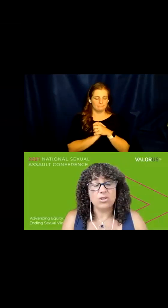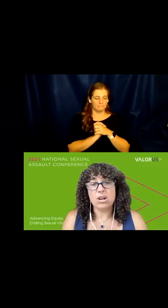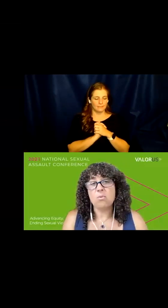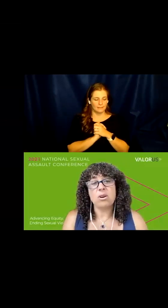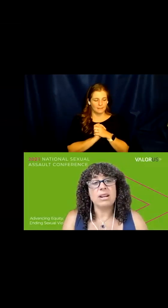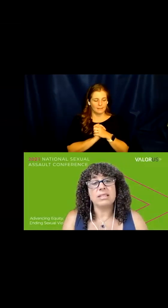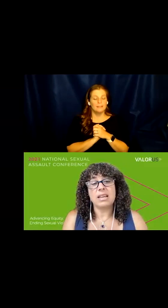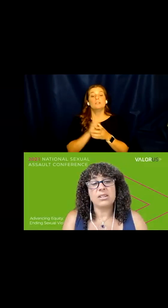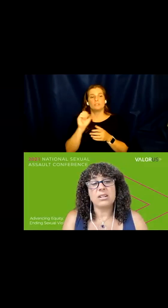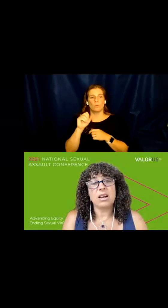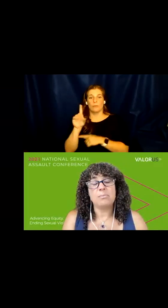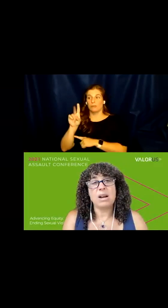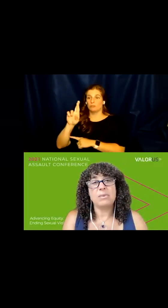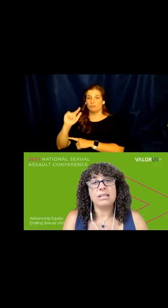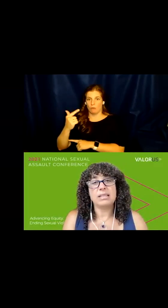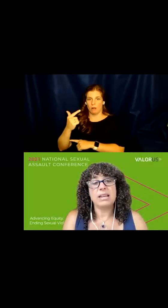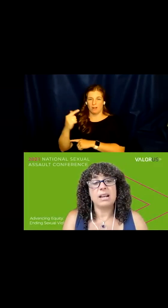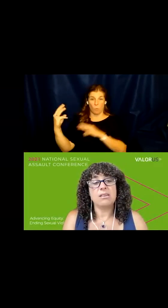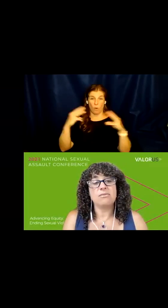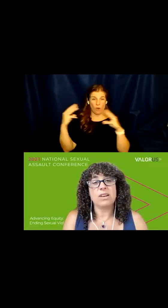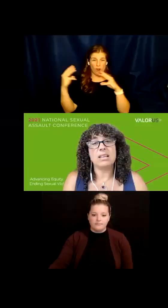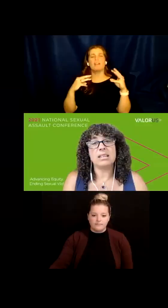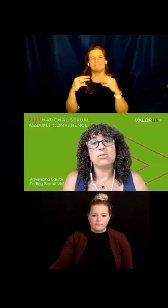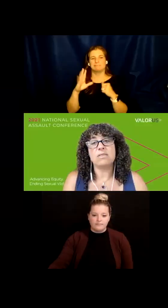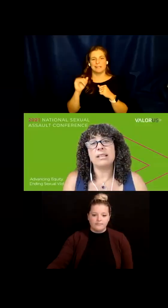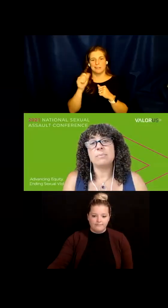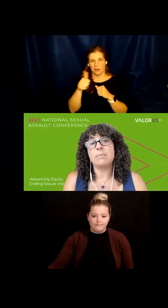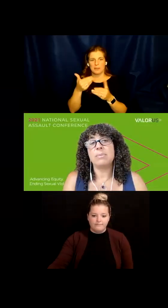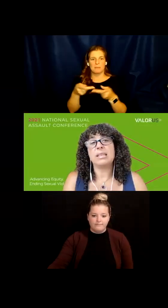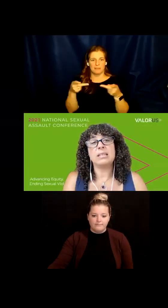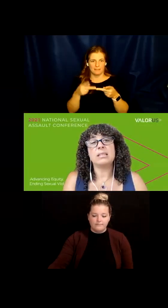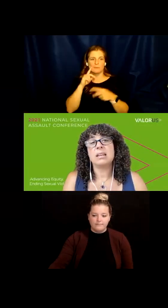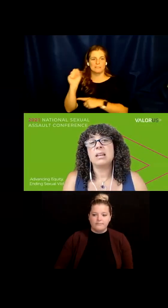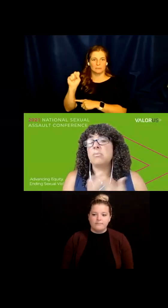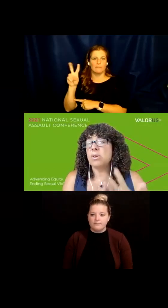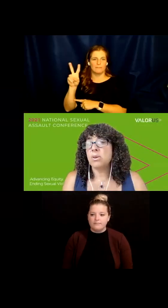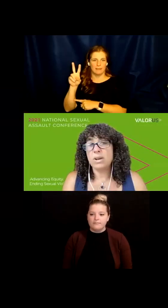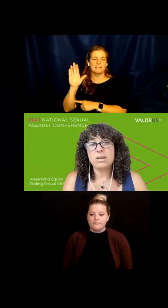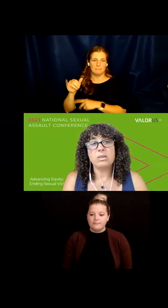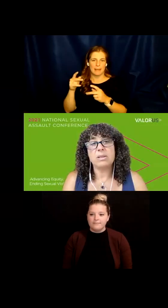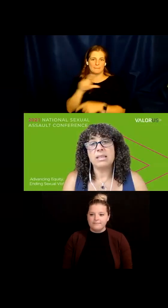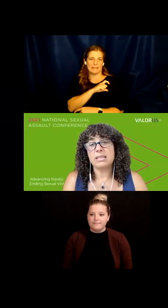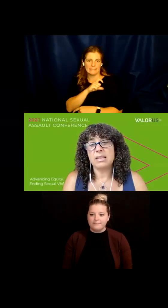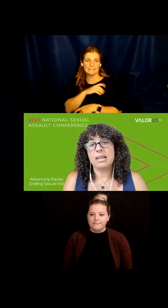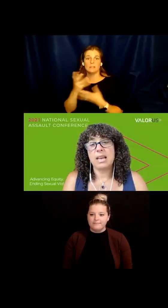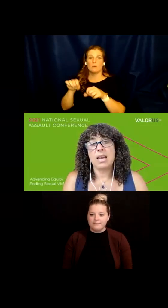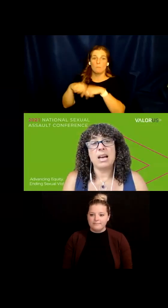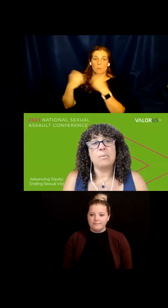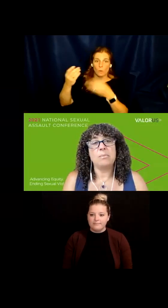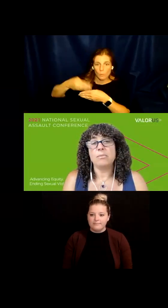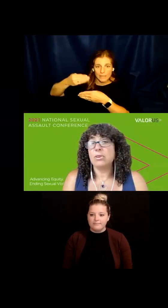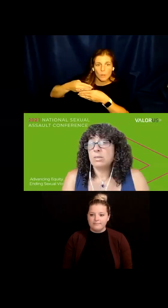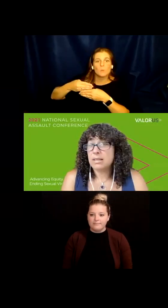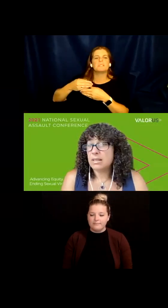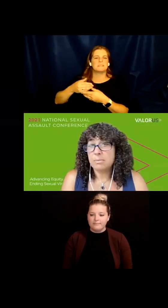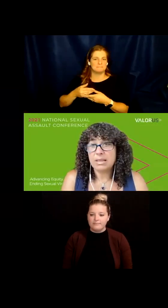the drug war is another primary site of sexual violence by police. Broken windows policing,